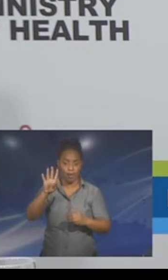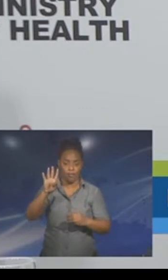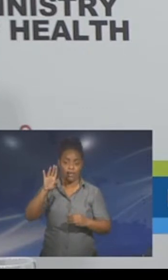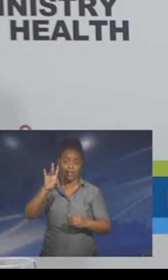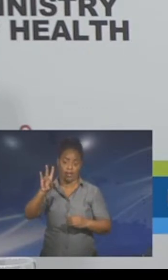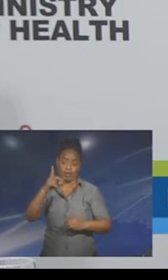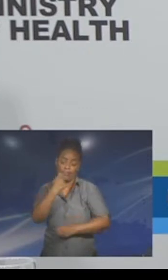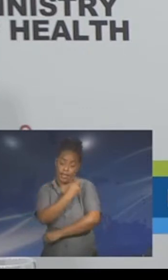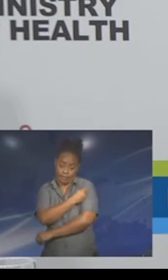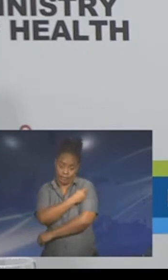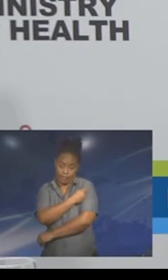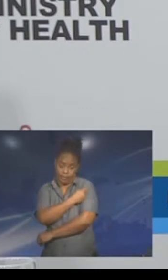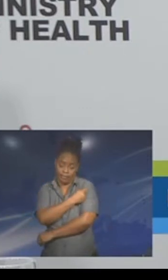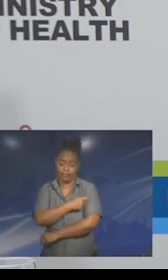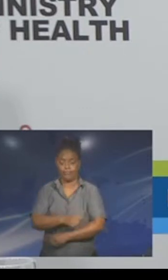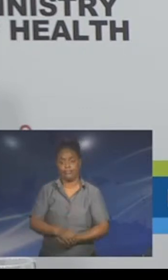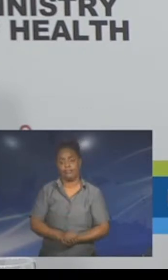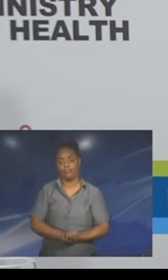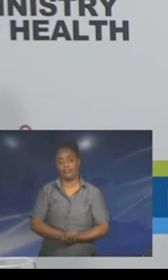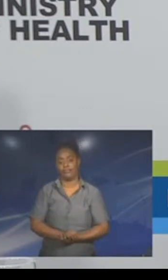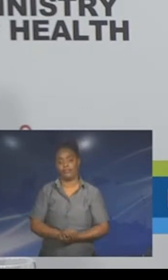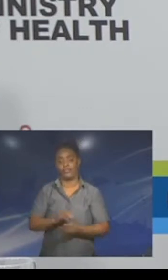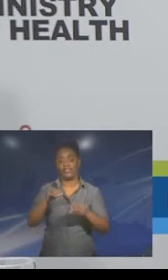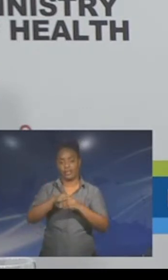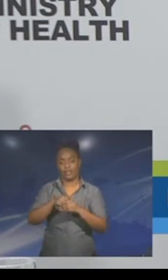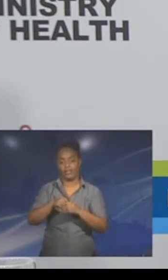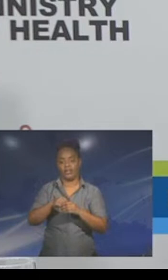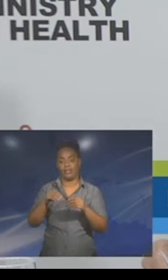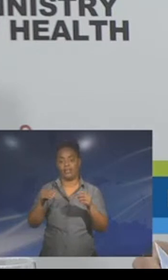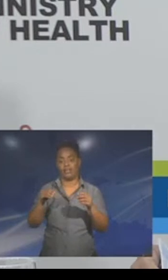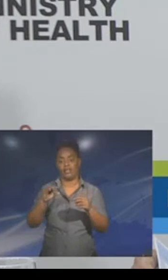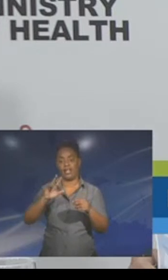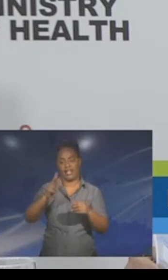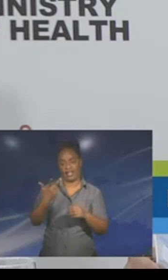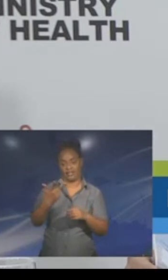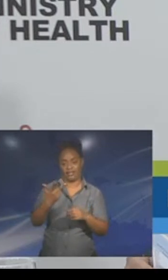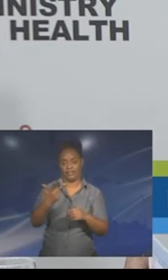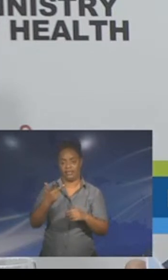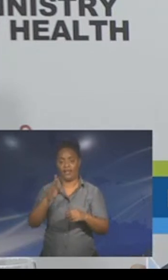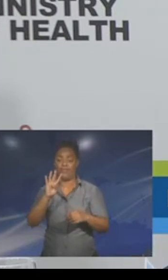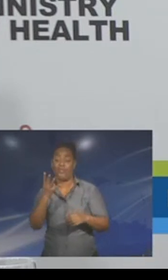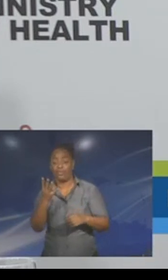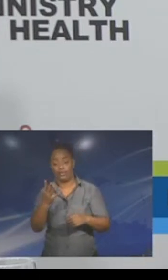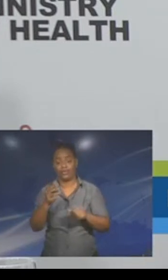doses. That includes boosters and so on. Still very low.